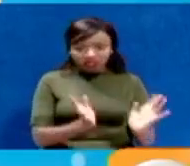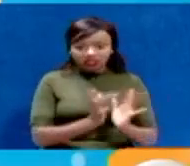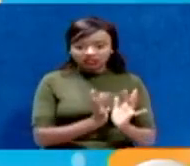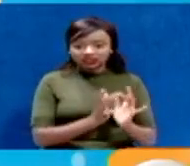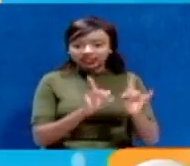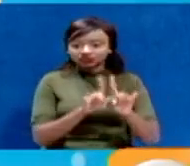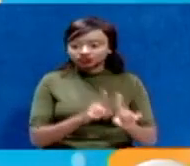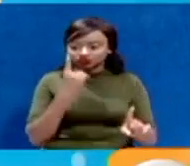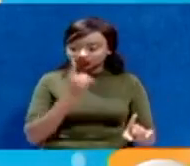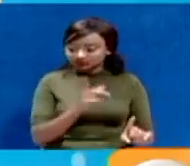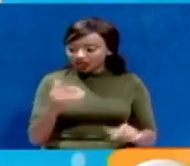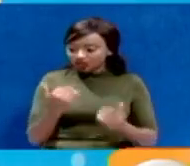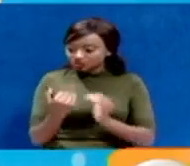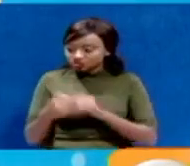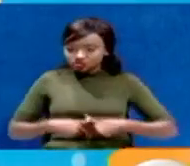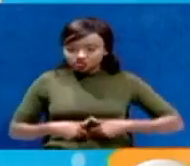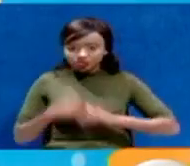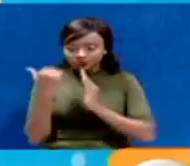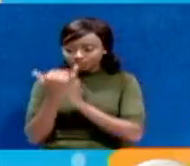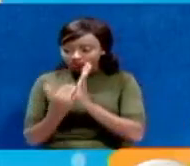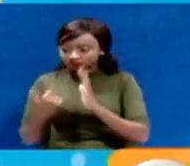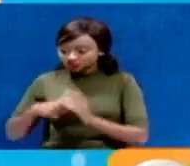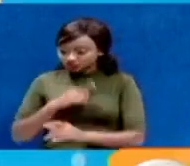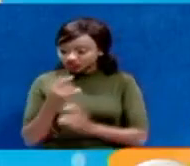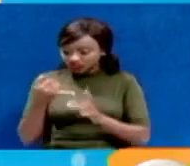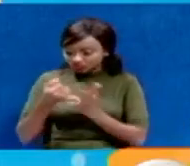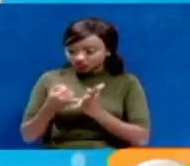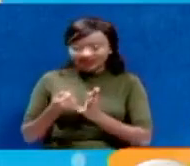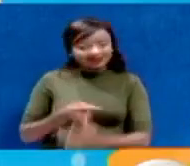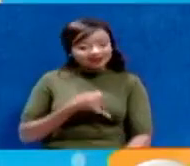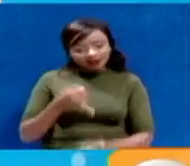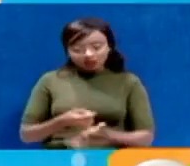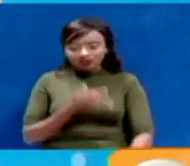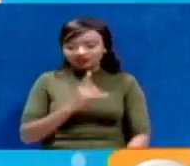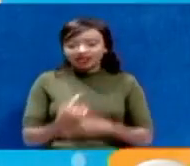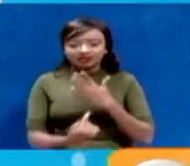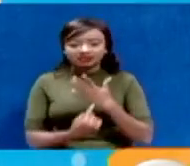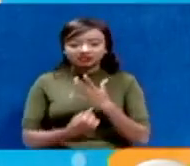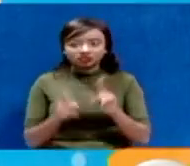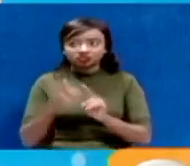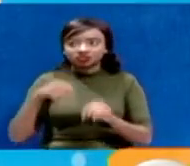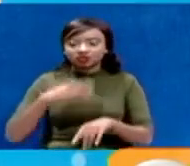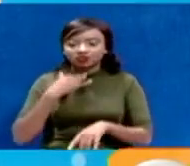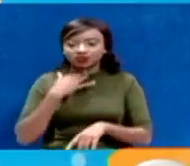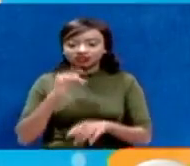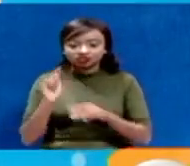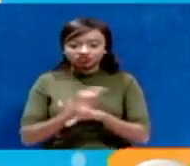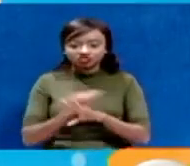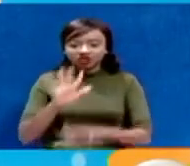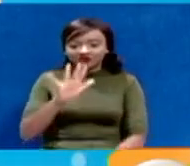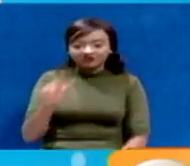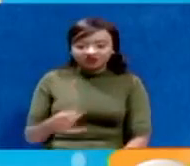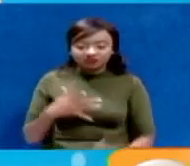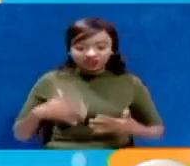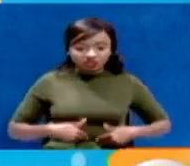youth programs that we are working on already begin. We're in the process of training over 5,000 young people